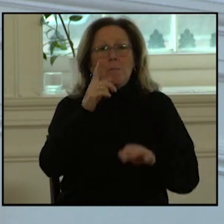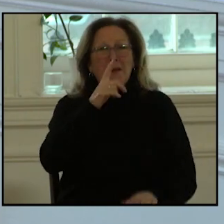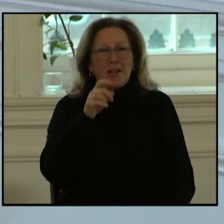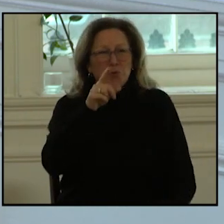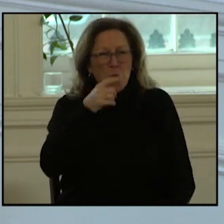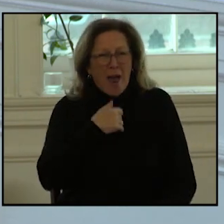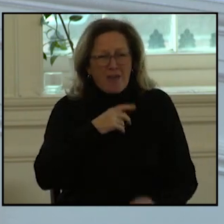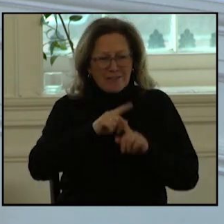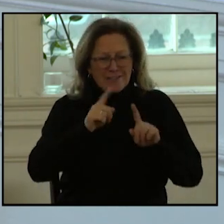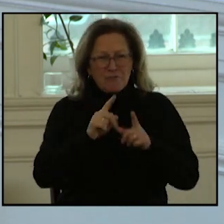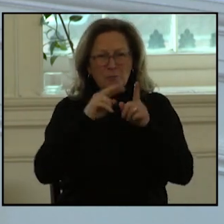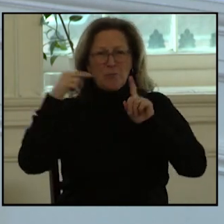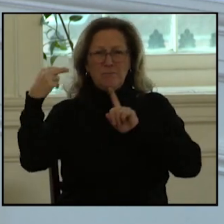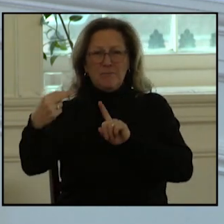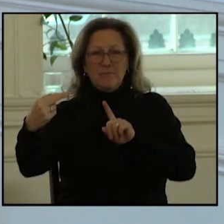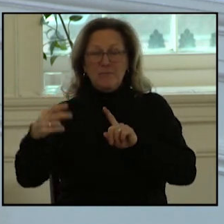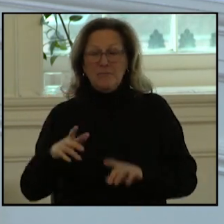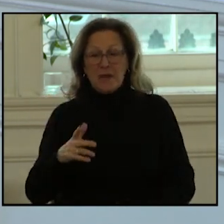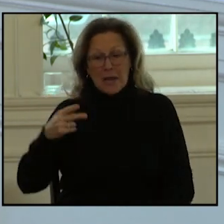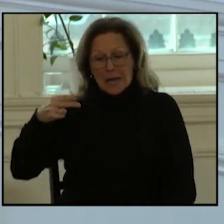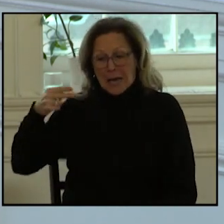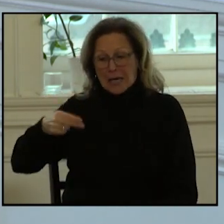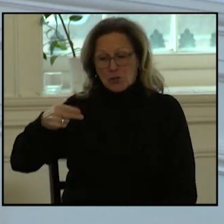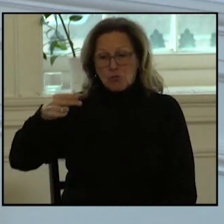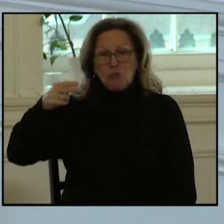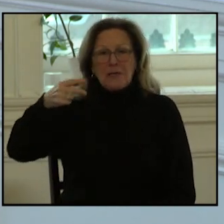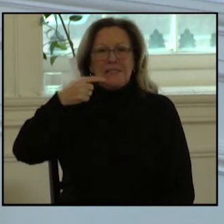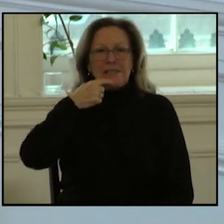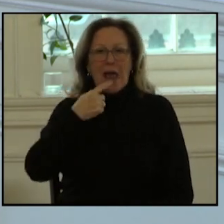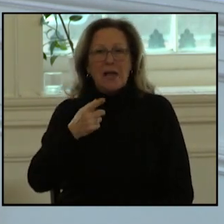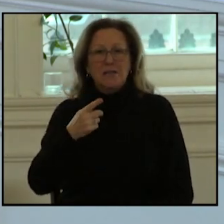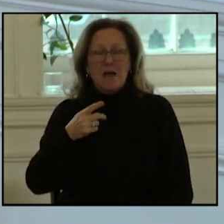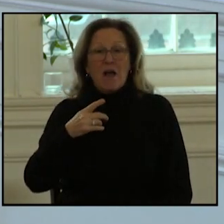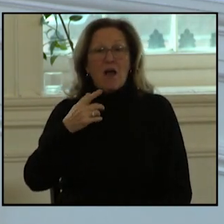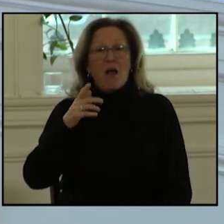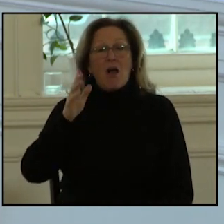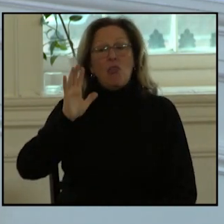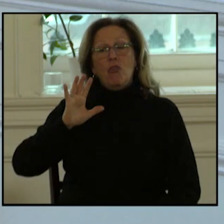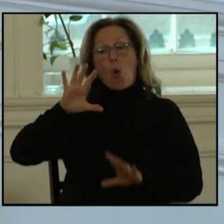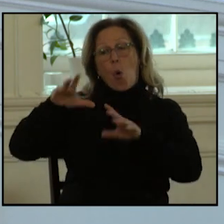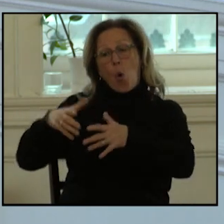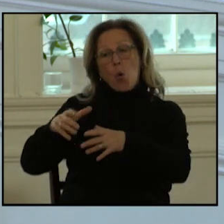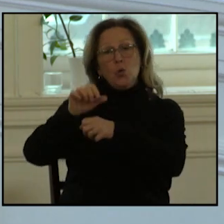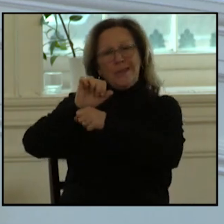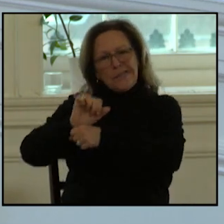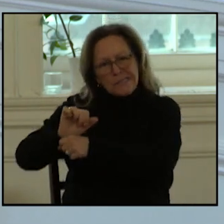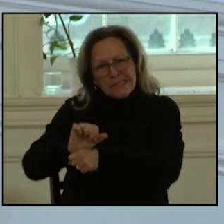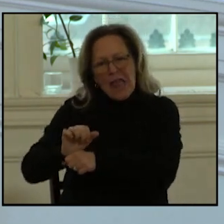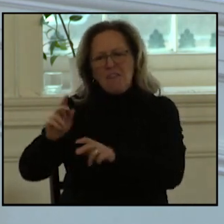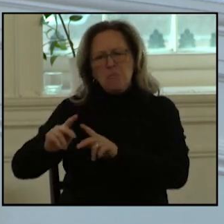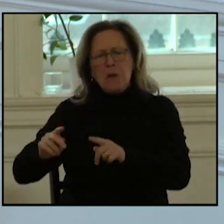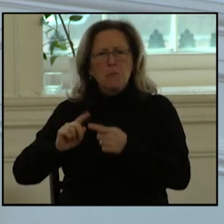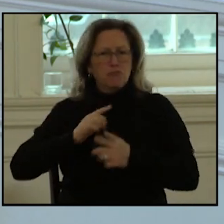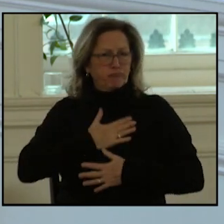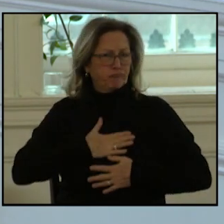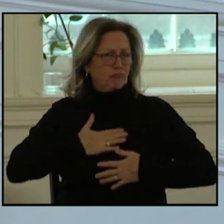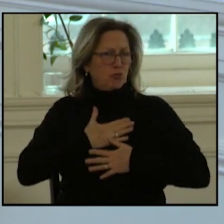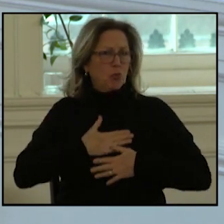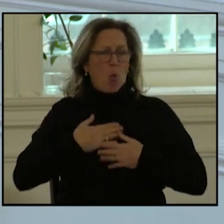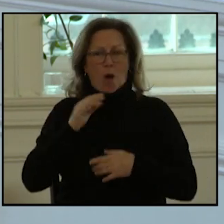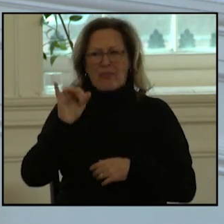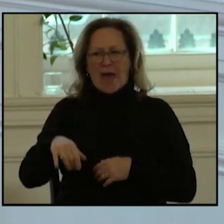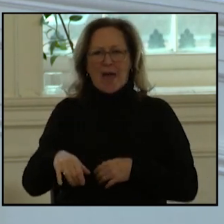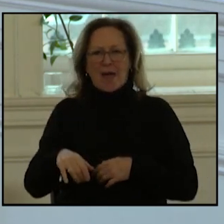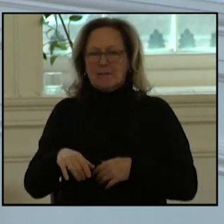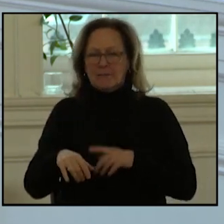think that the enslaved people were loving the condition that they were in. And here goes why we say slaves versus